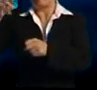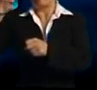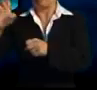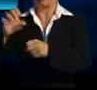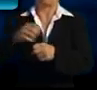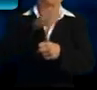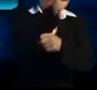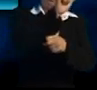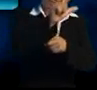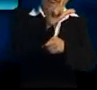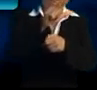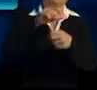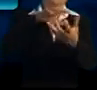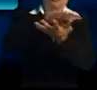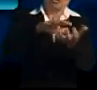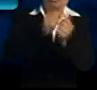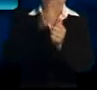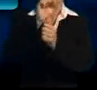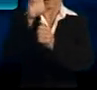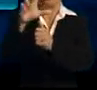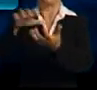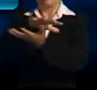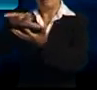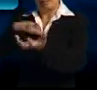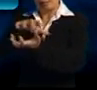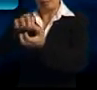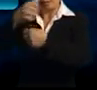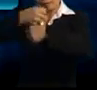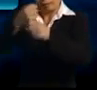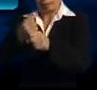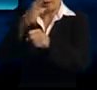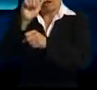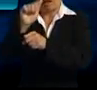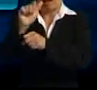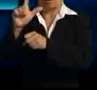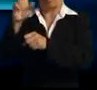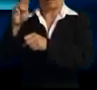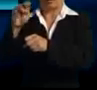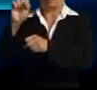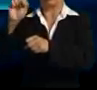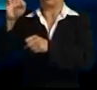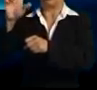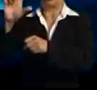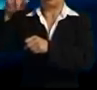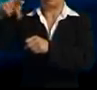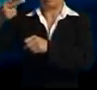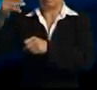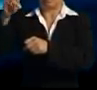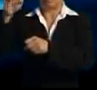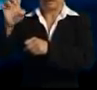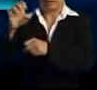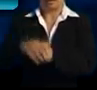Aluminium reacts with sulfur upon heating to form aluminium sulfide.